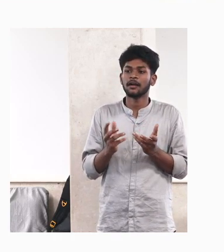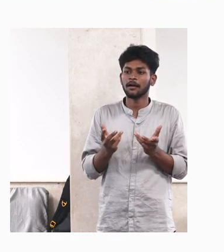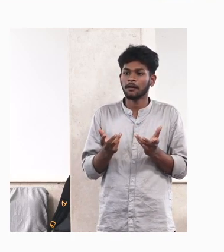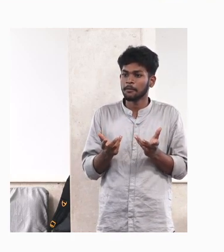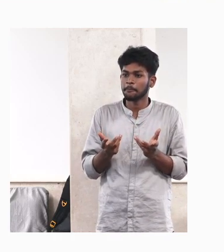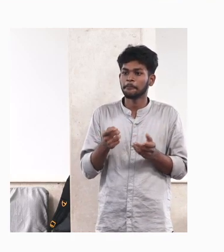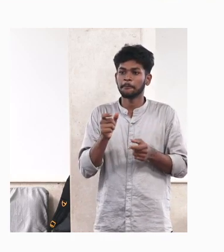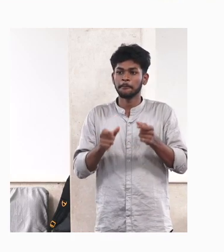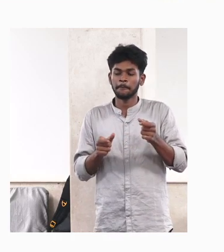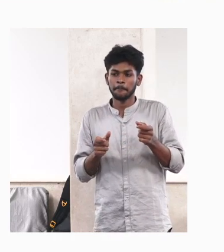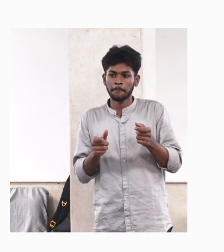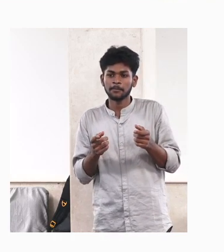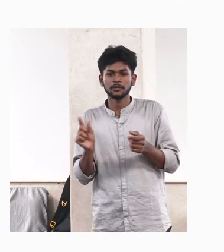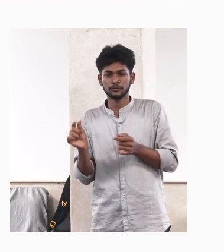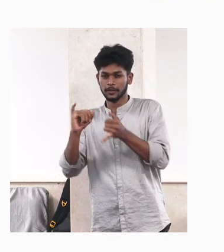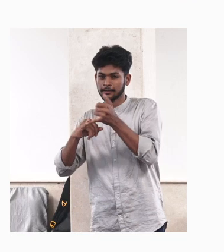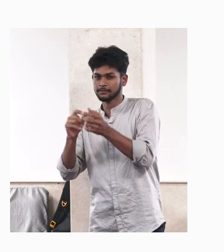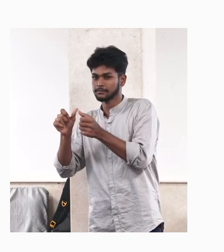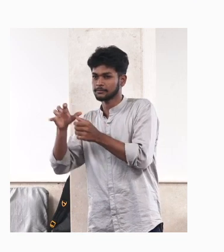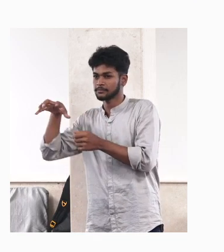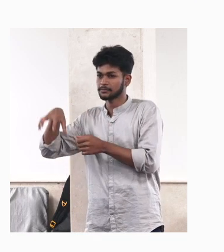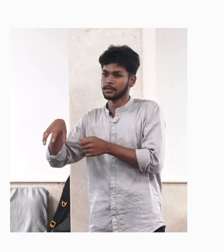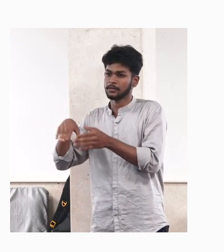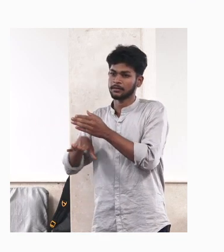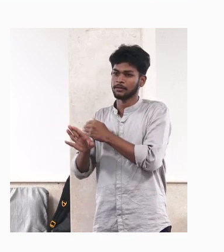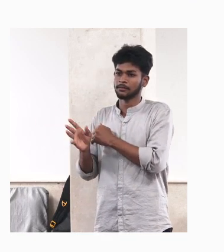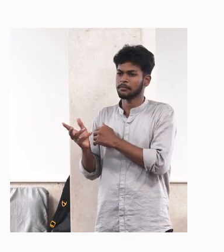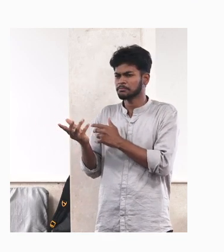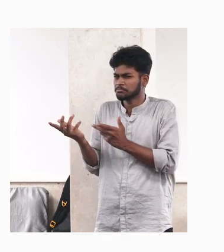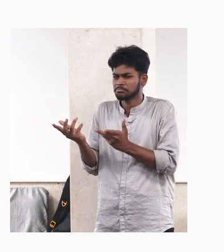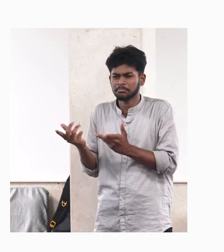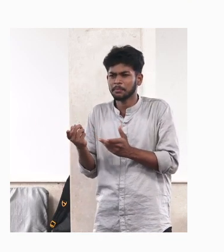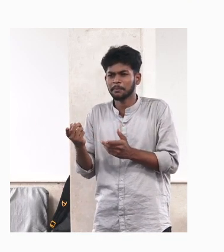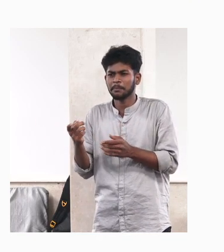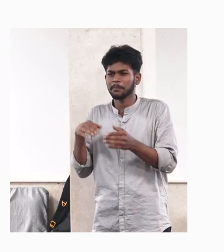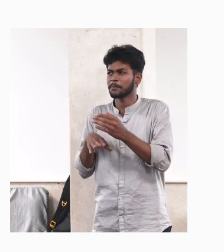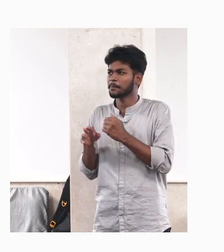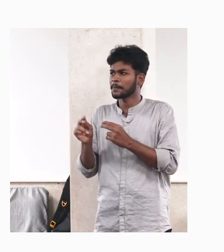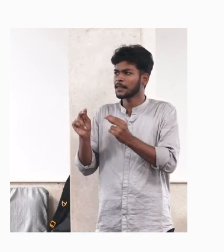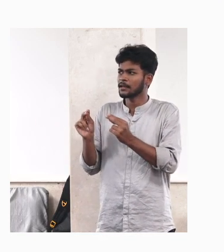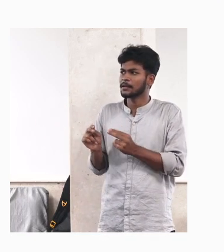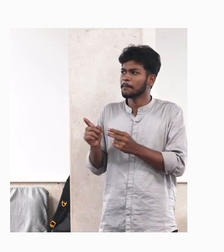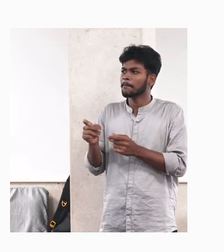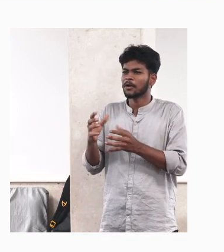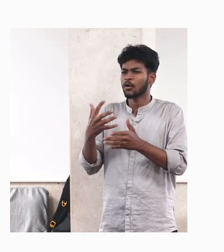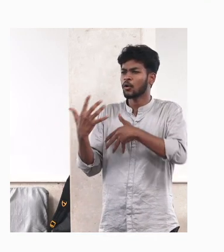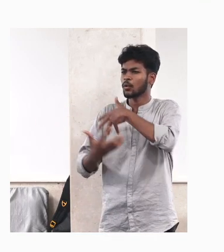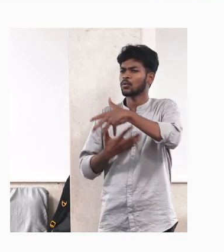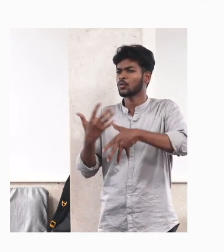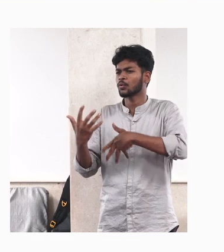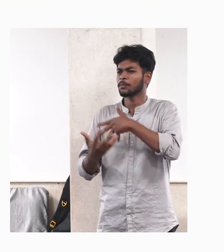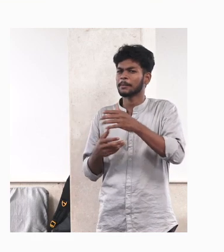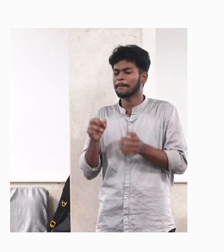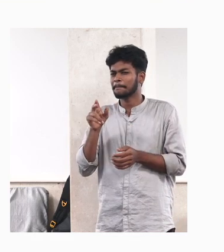Arlen Anderson, USA. And which is the meaning of collaborative theory